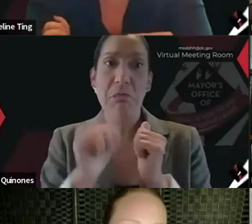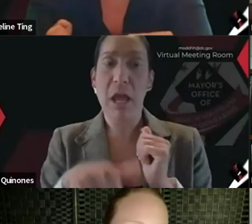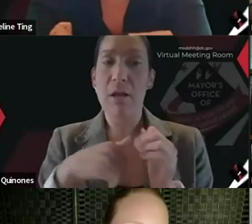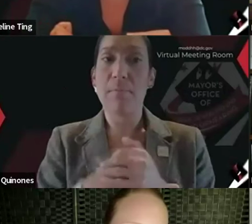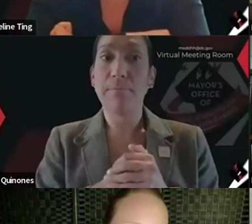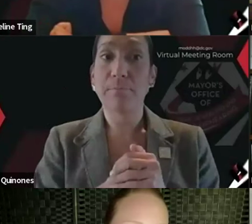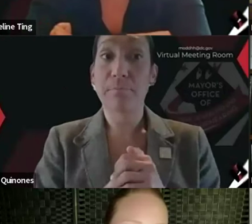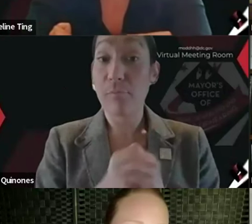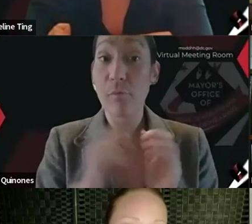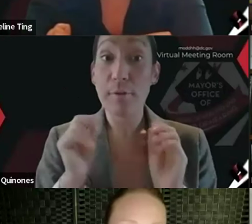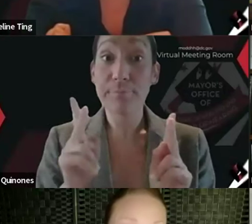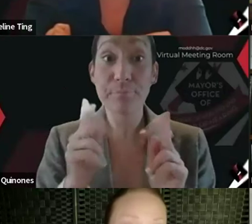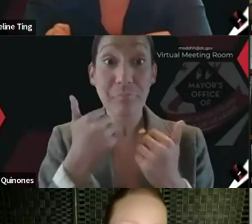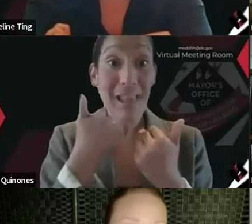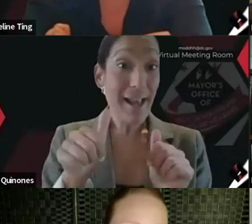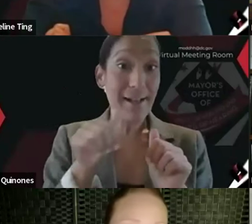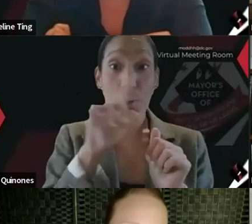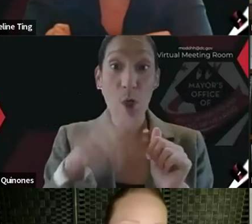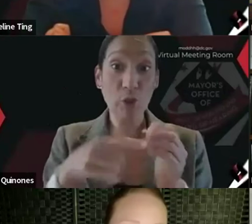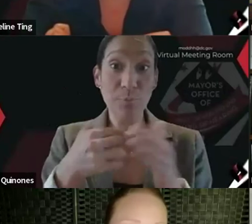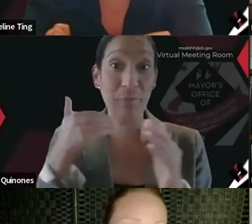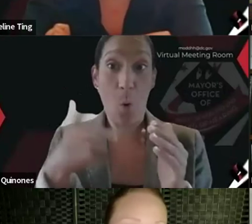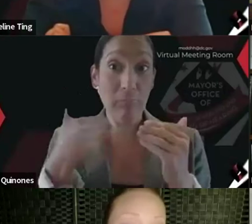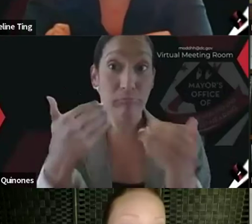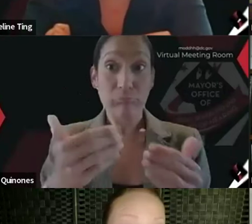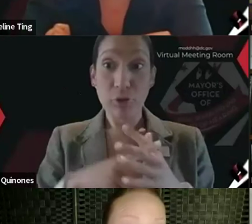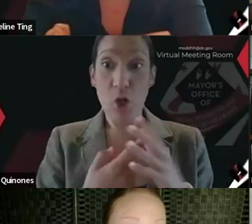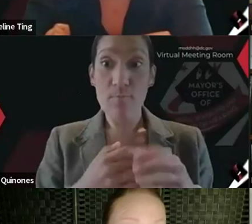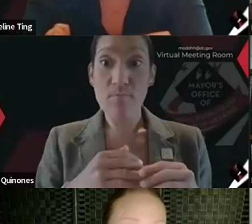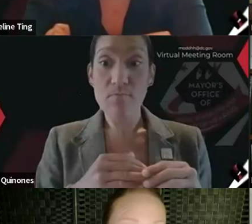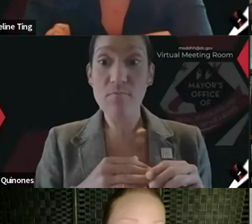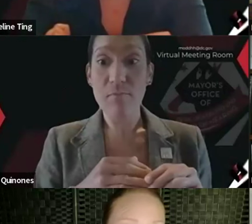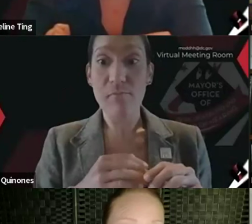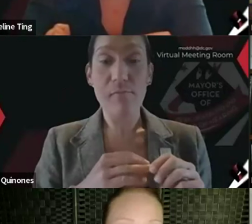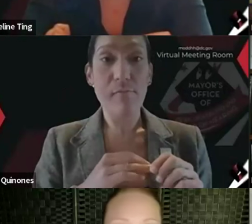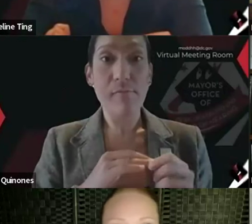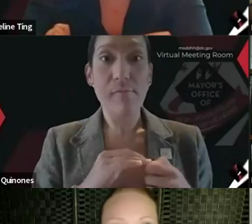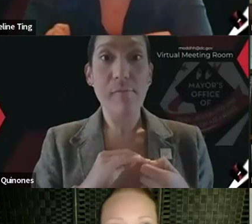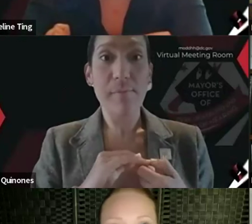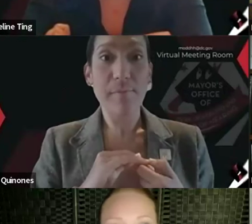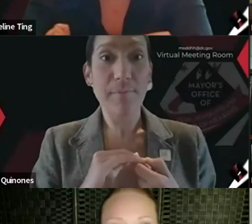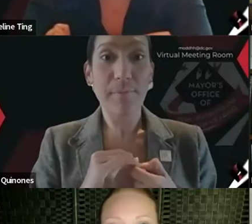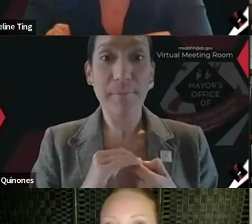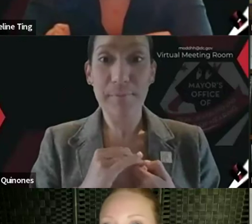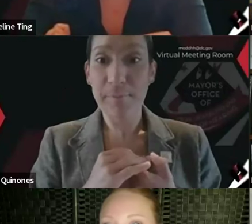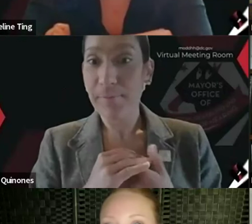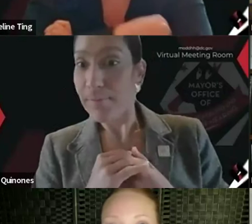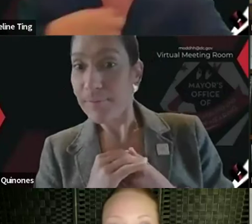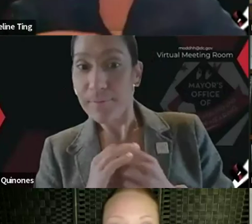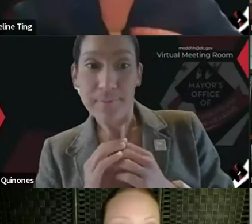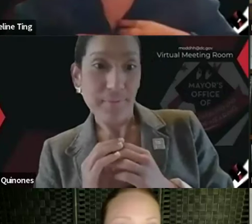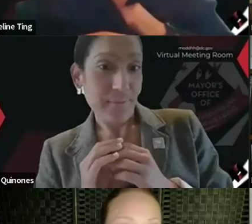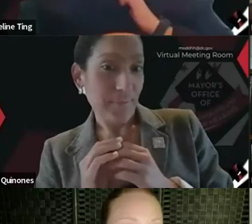can also ask questions in the chat as well during the presentation at any time. Any questions before we begin?